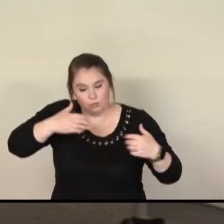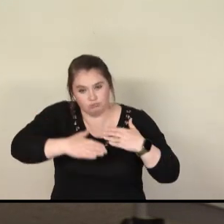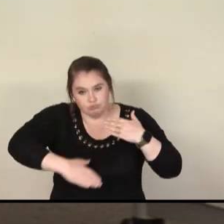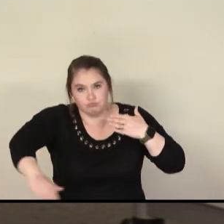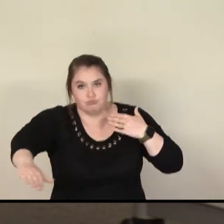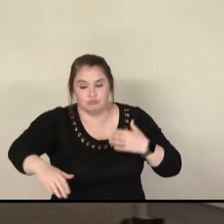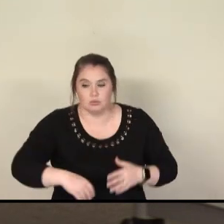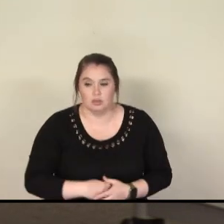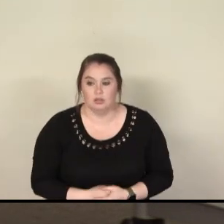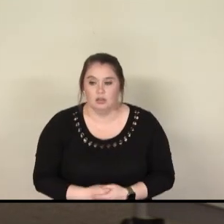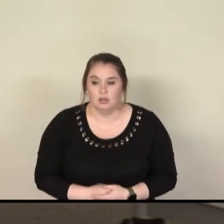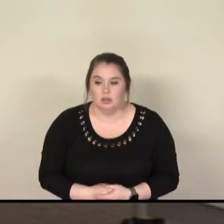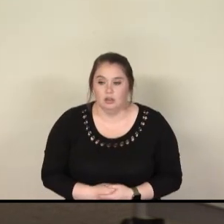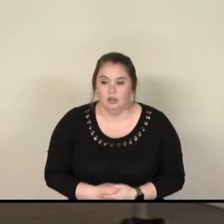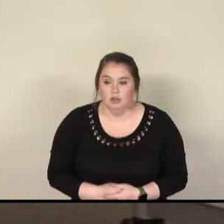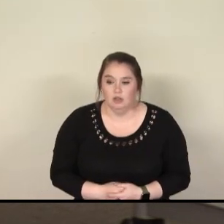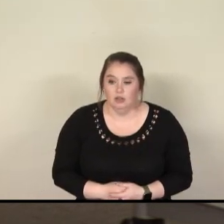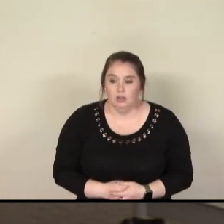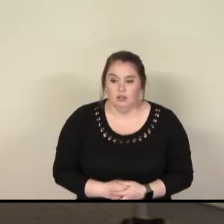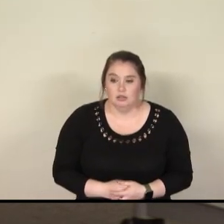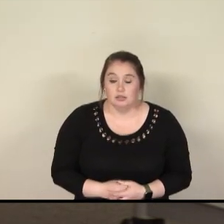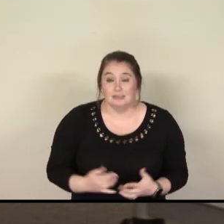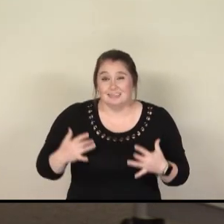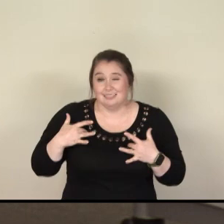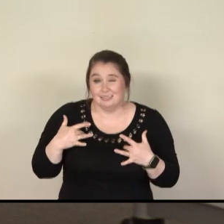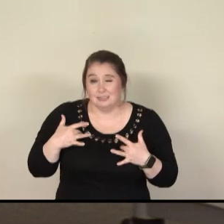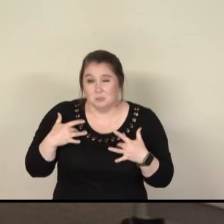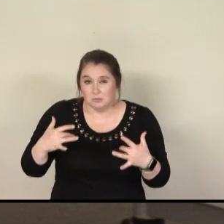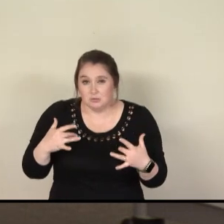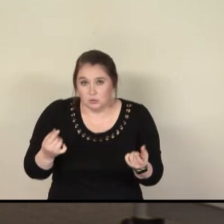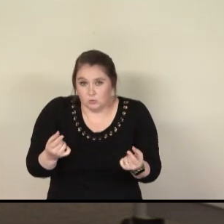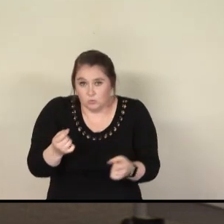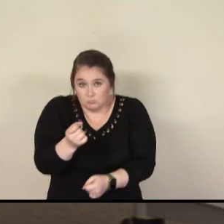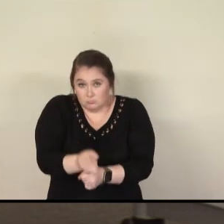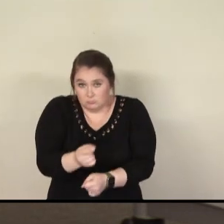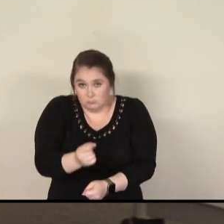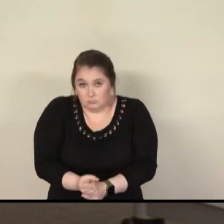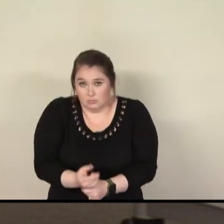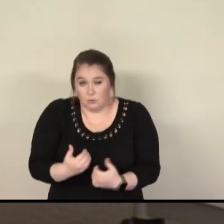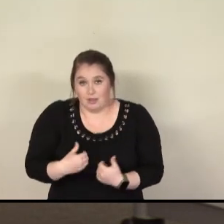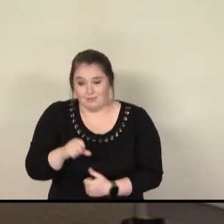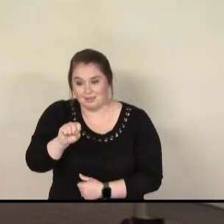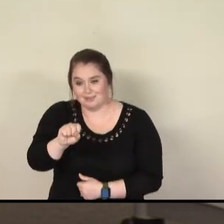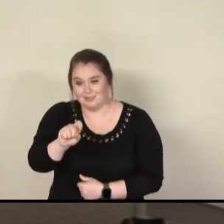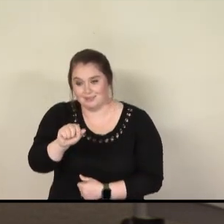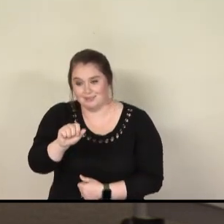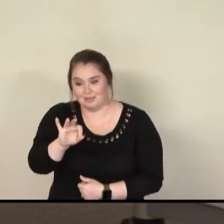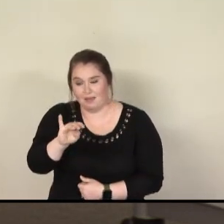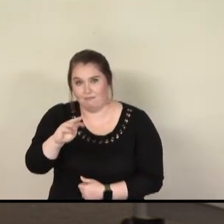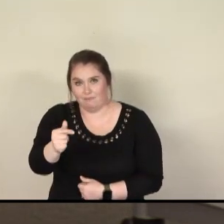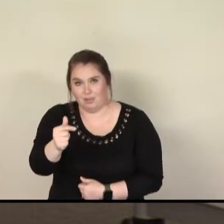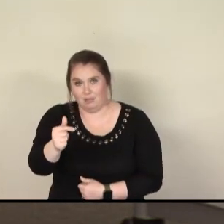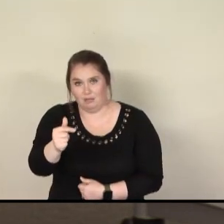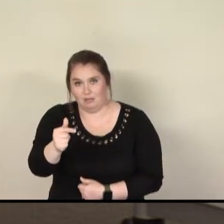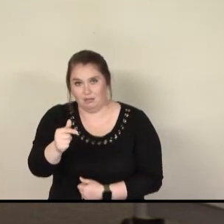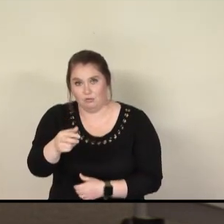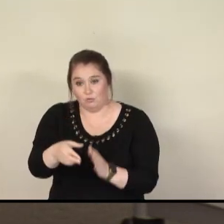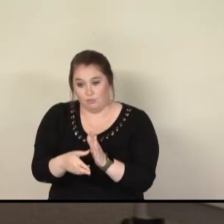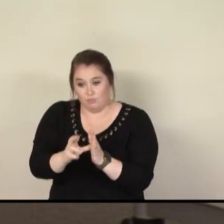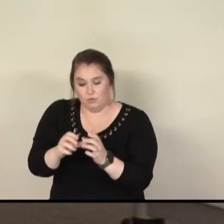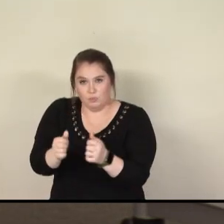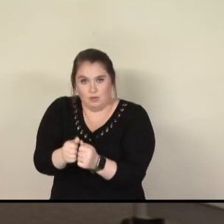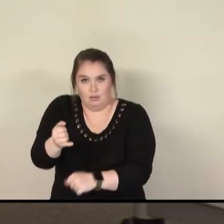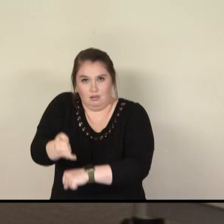and have done is that every year we do have staffing reviews with the campuses, and